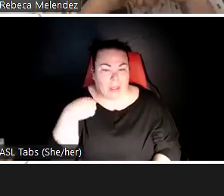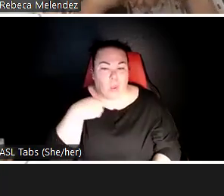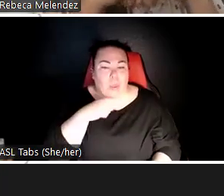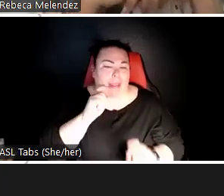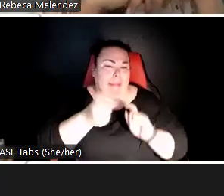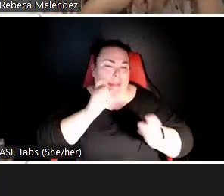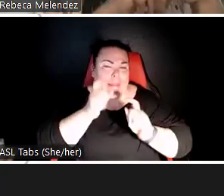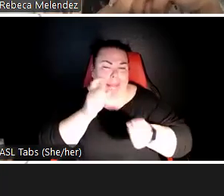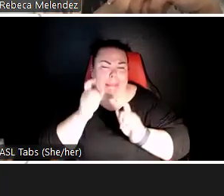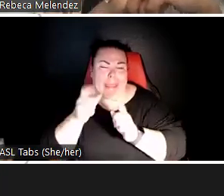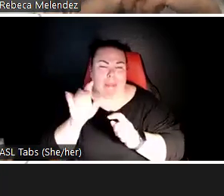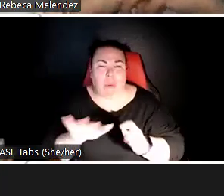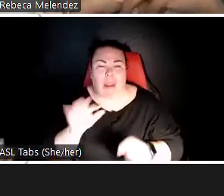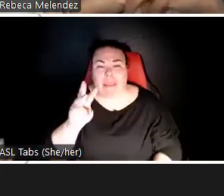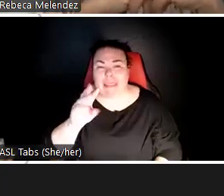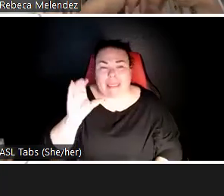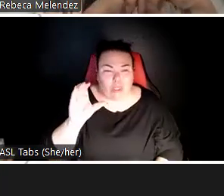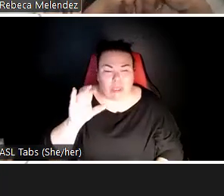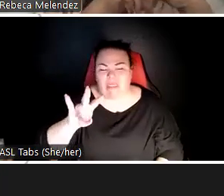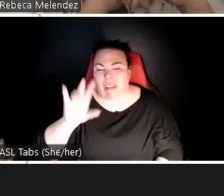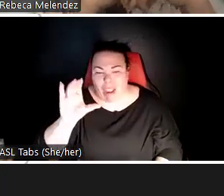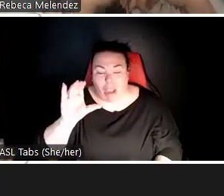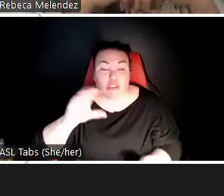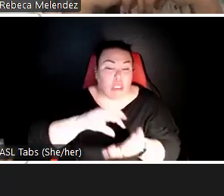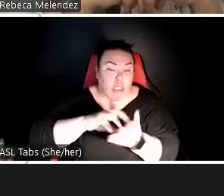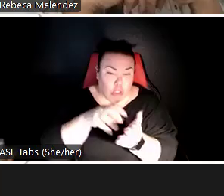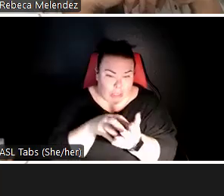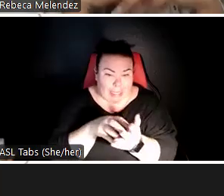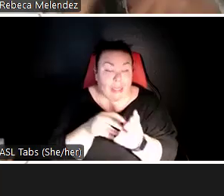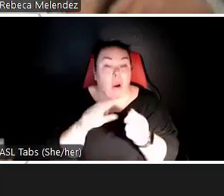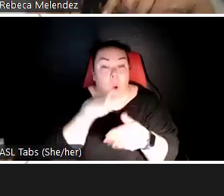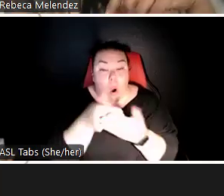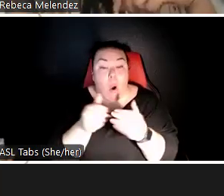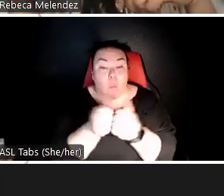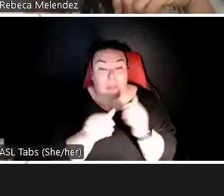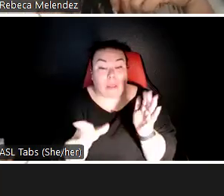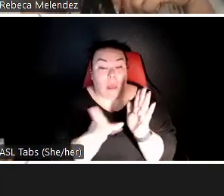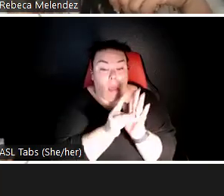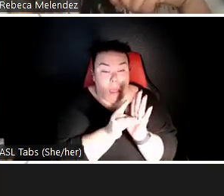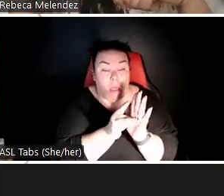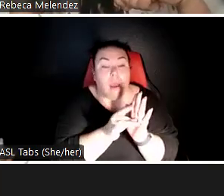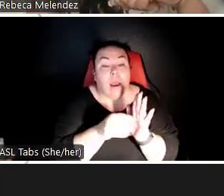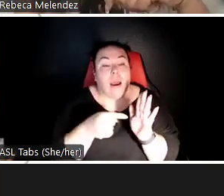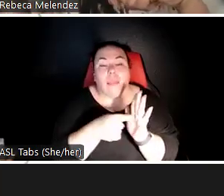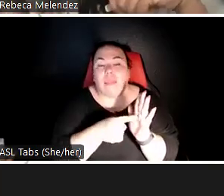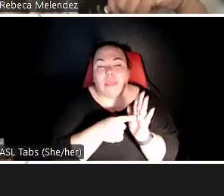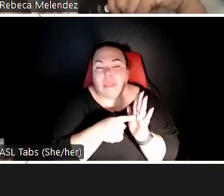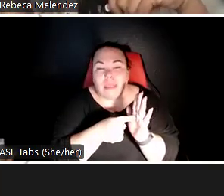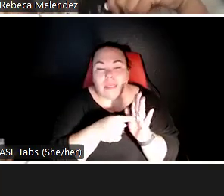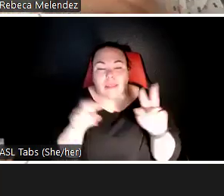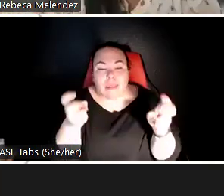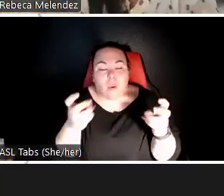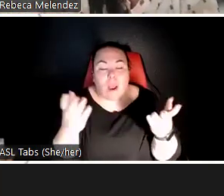cookies on Health Cares About Domestic Violence Day. And the catchphrase is a sweet reminder that you don't work